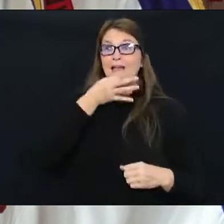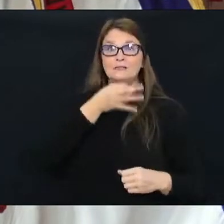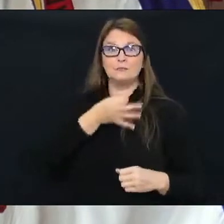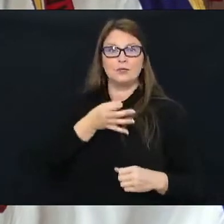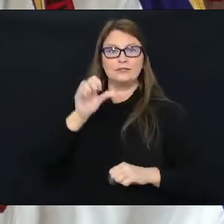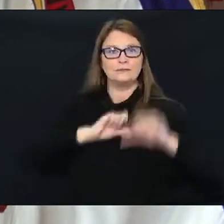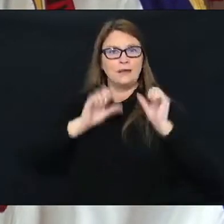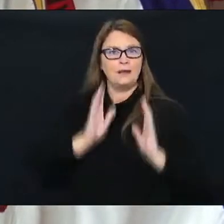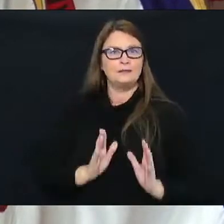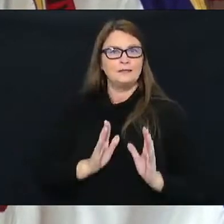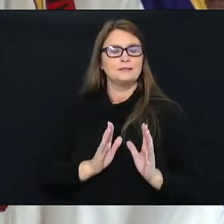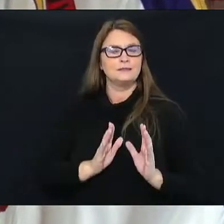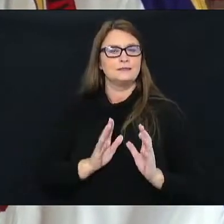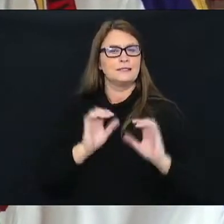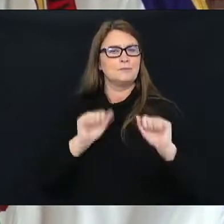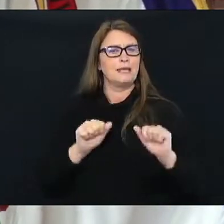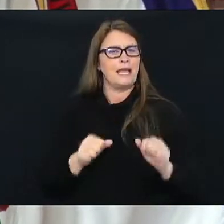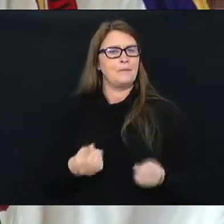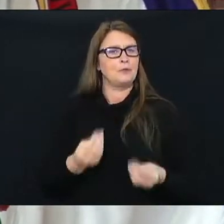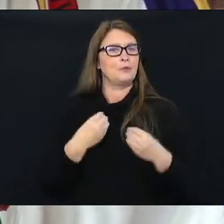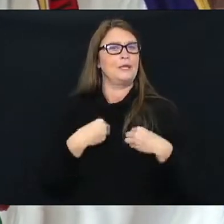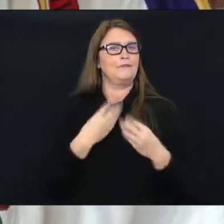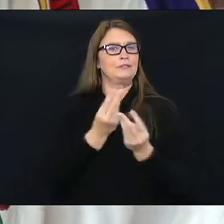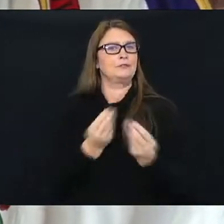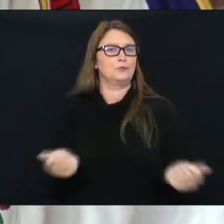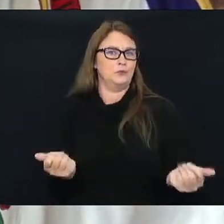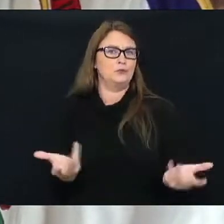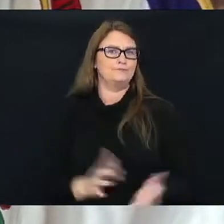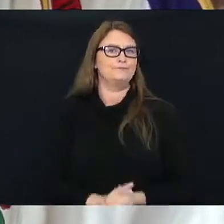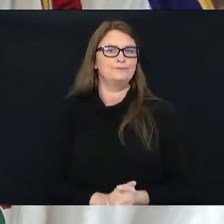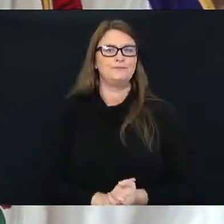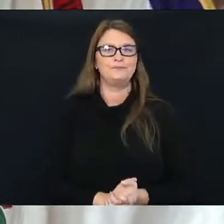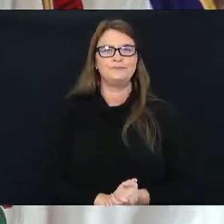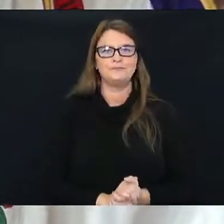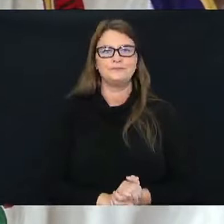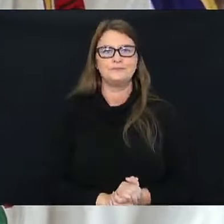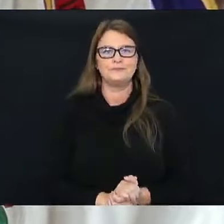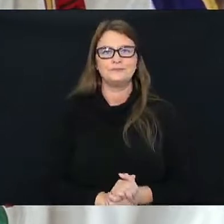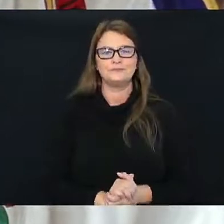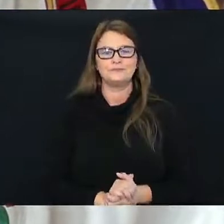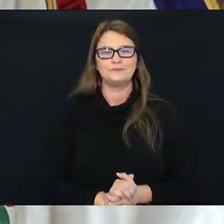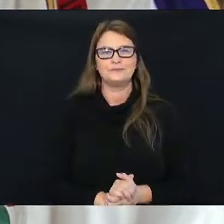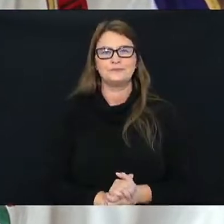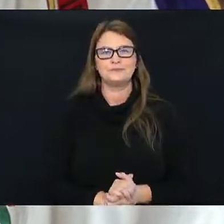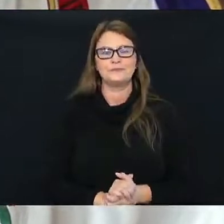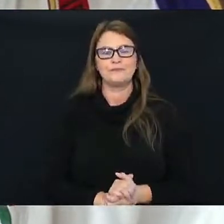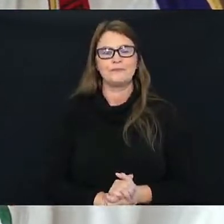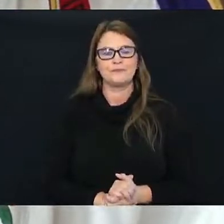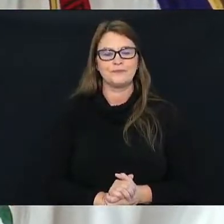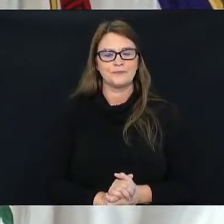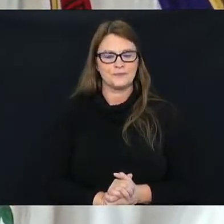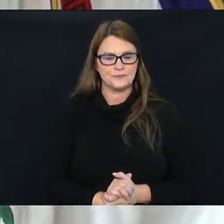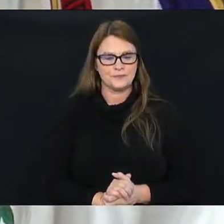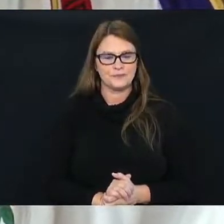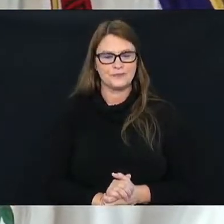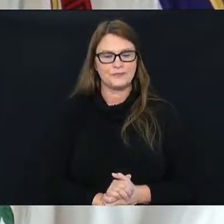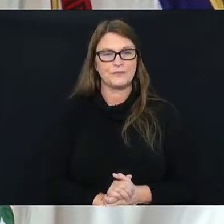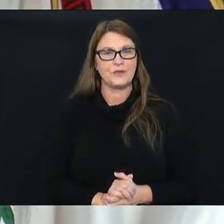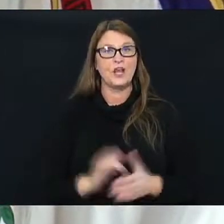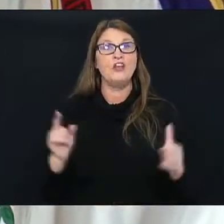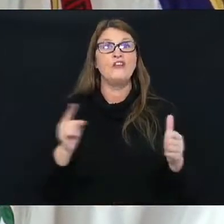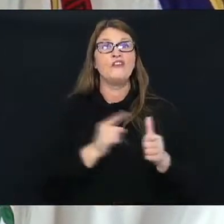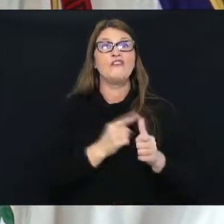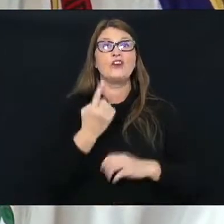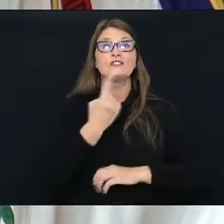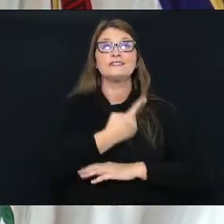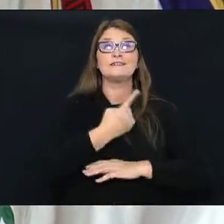to solve this riddle, and they'll do it. They'll really do it. Think about this. The first death that I'm going to